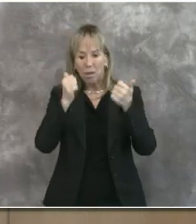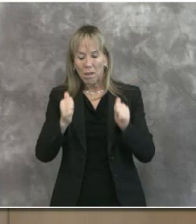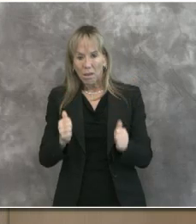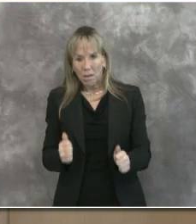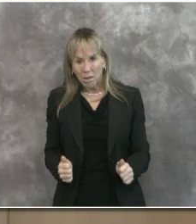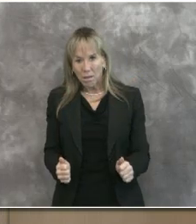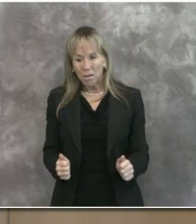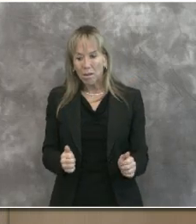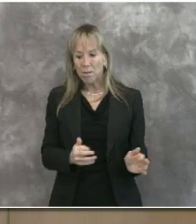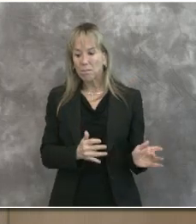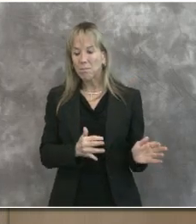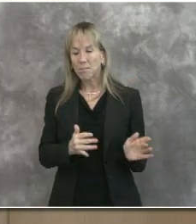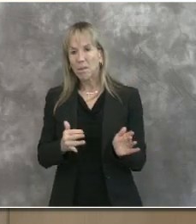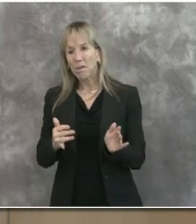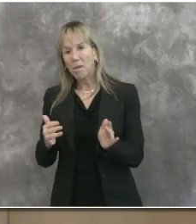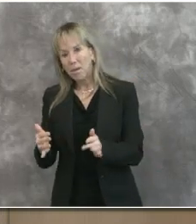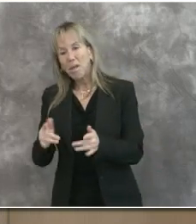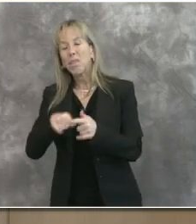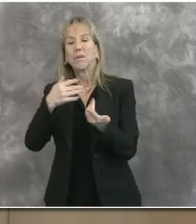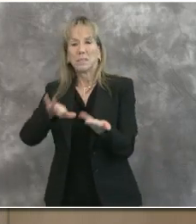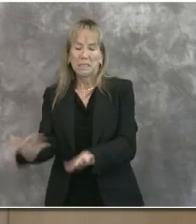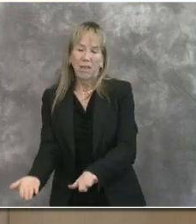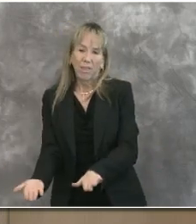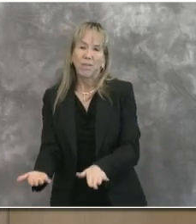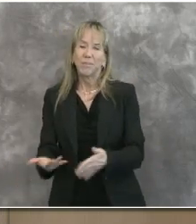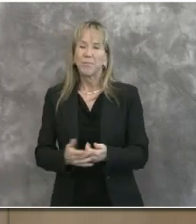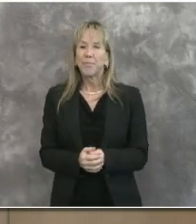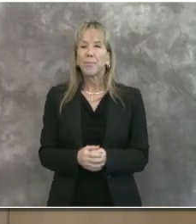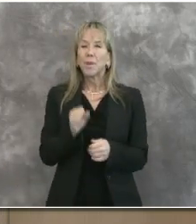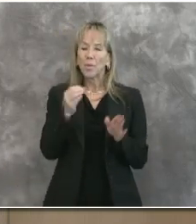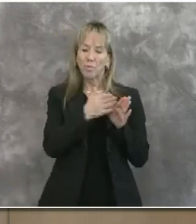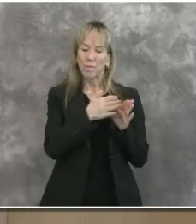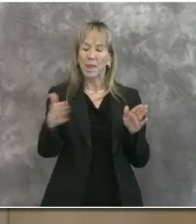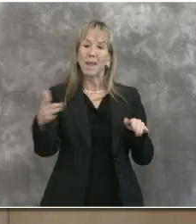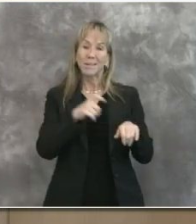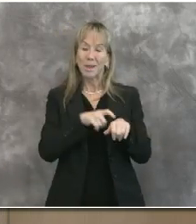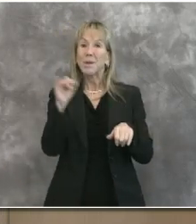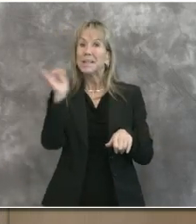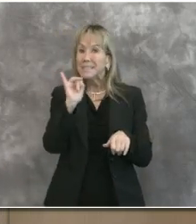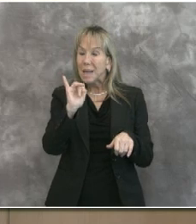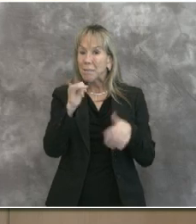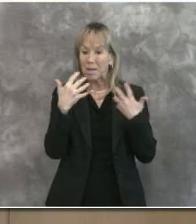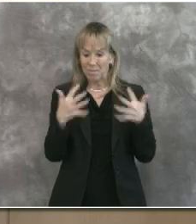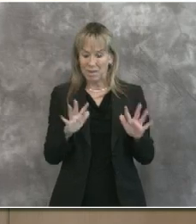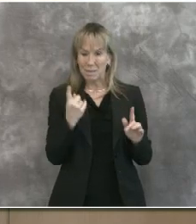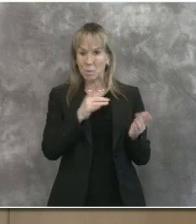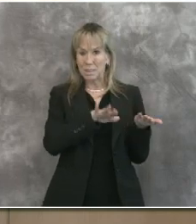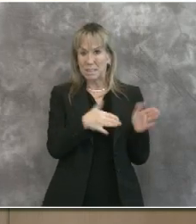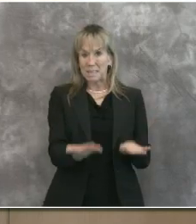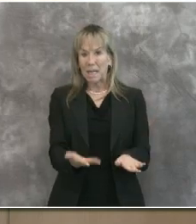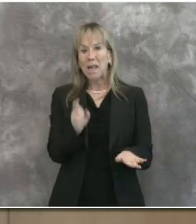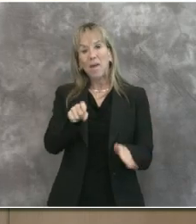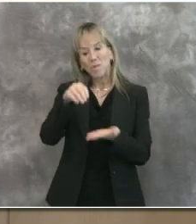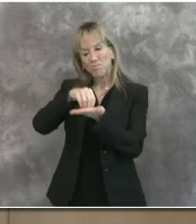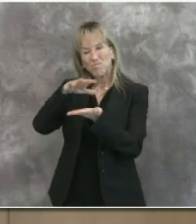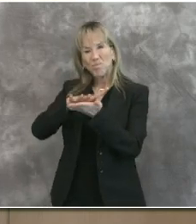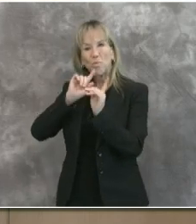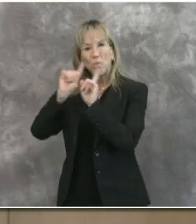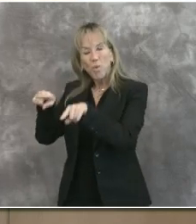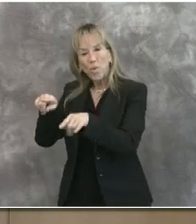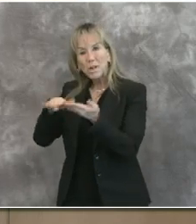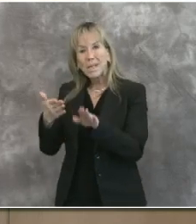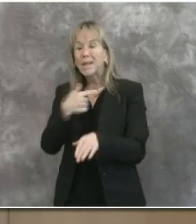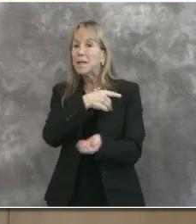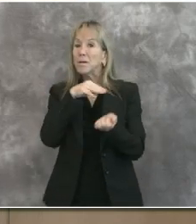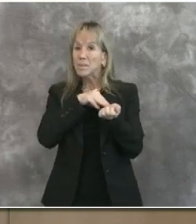unfortunately, many of those end in death. So it also takes time for deaths to be reported. Physicians have up to